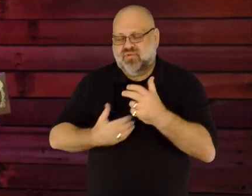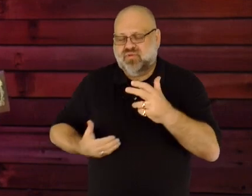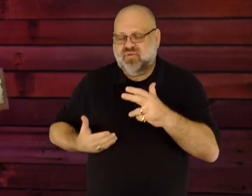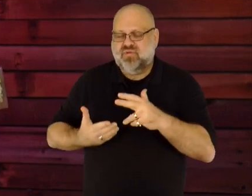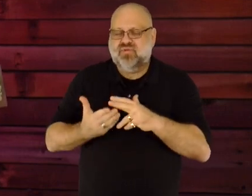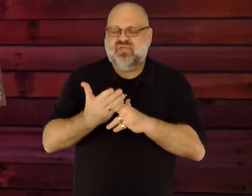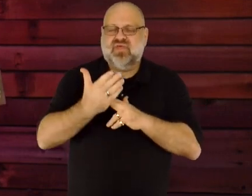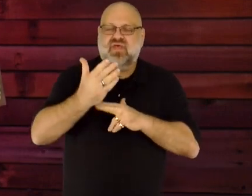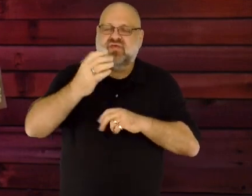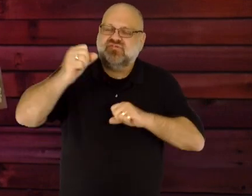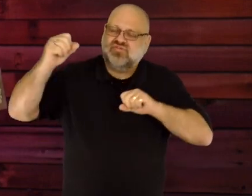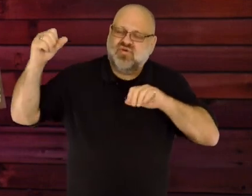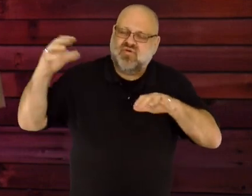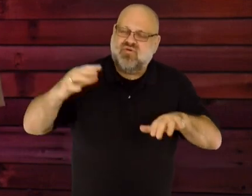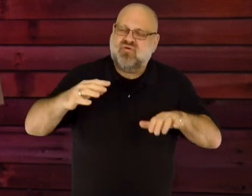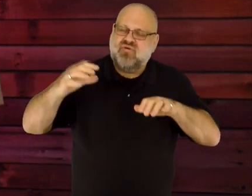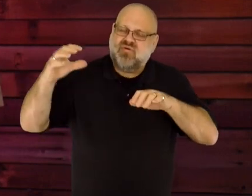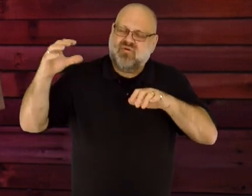The